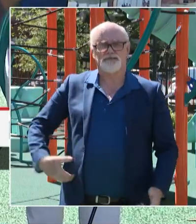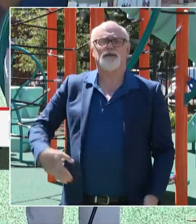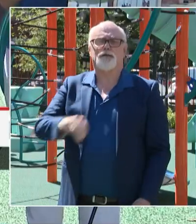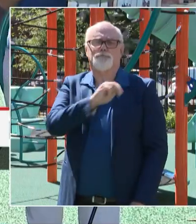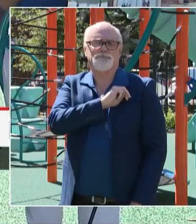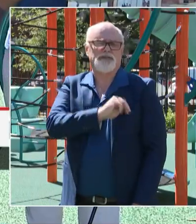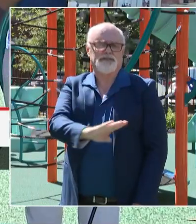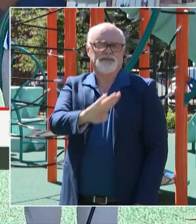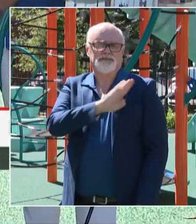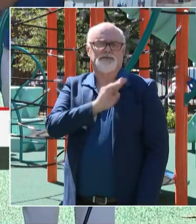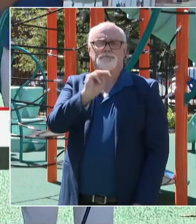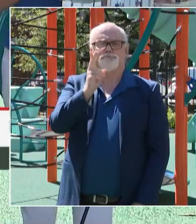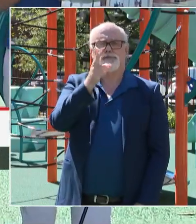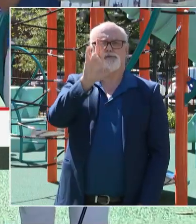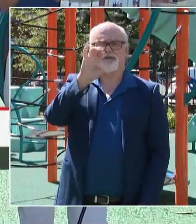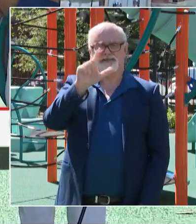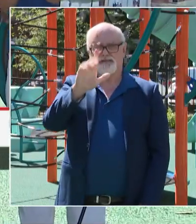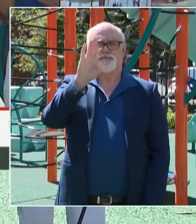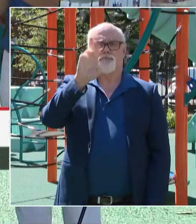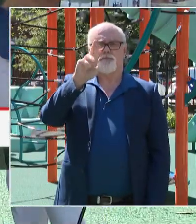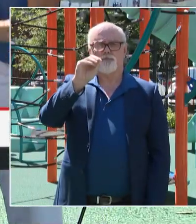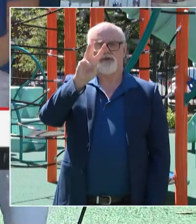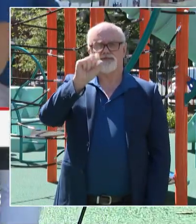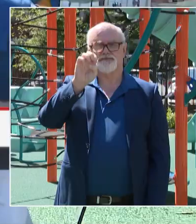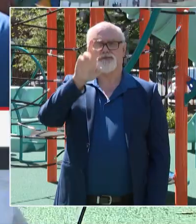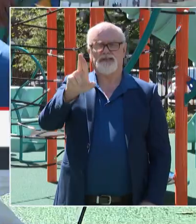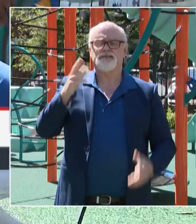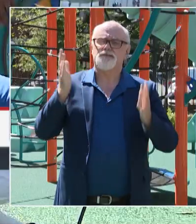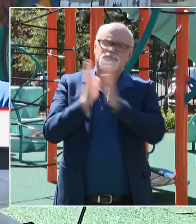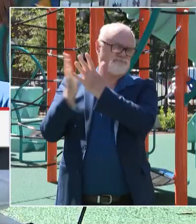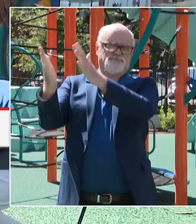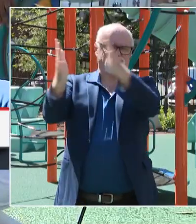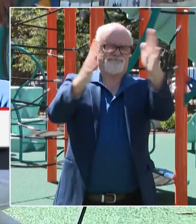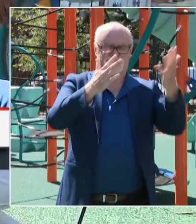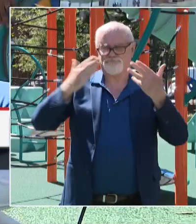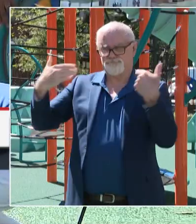you, Valentina. Awesome. Good job.